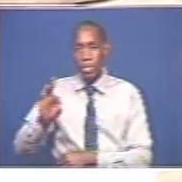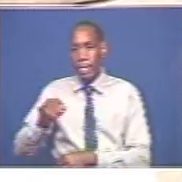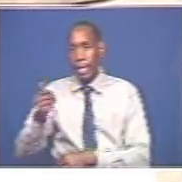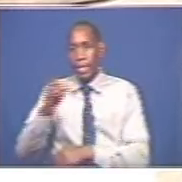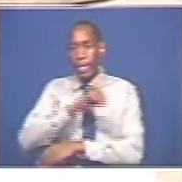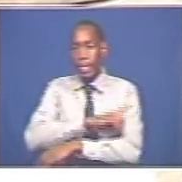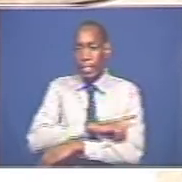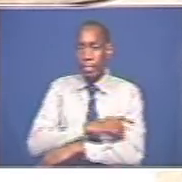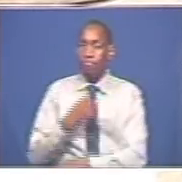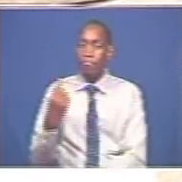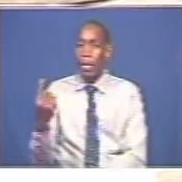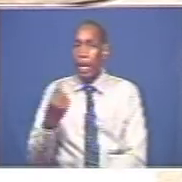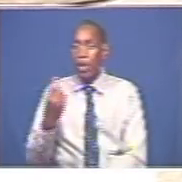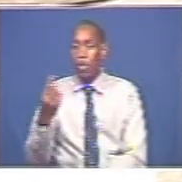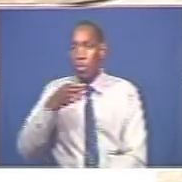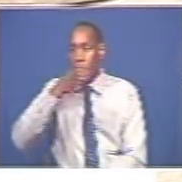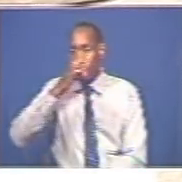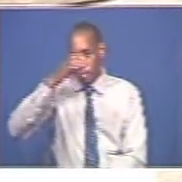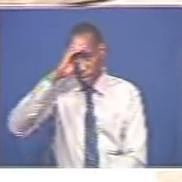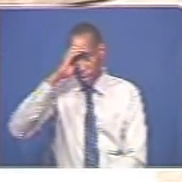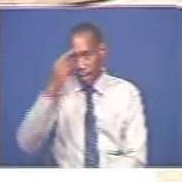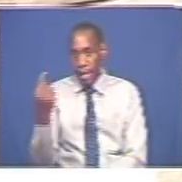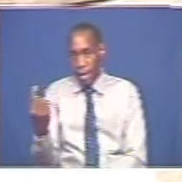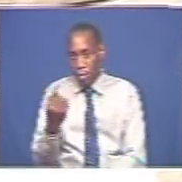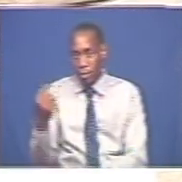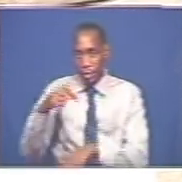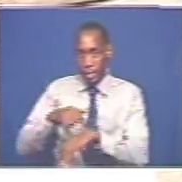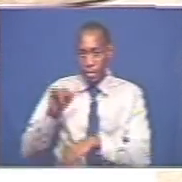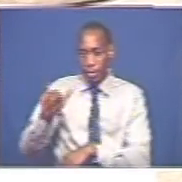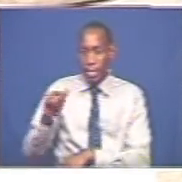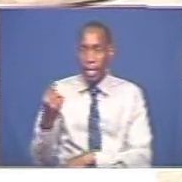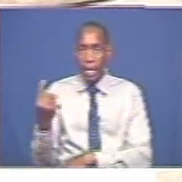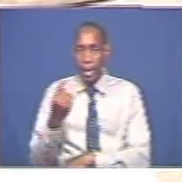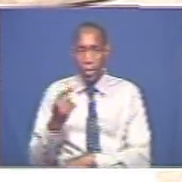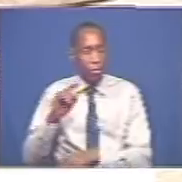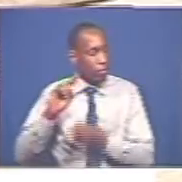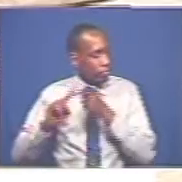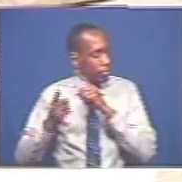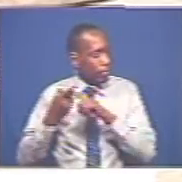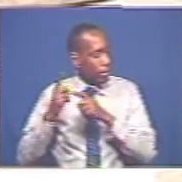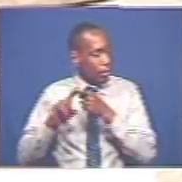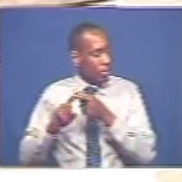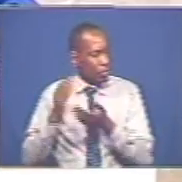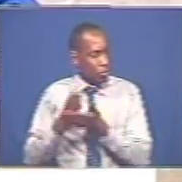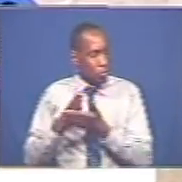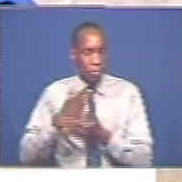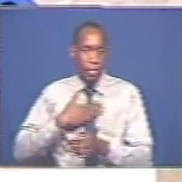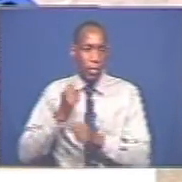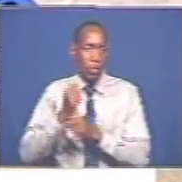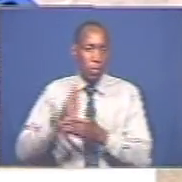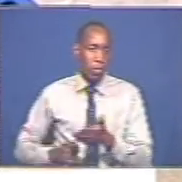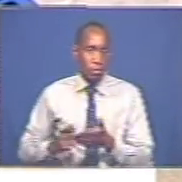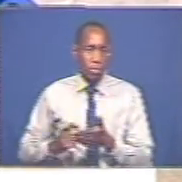be left drinking alone by yourself. Mm. So that time you'd be drinking and asking yourself, really, what am I doing? Why am I really